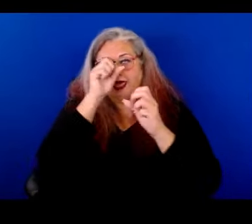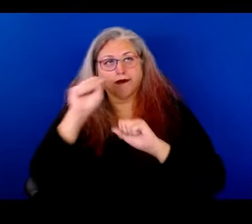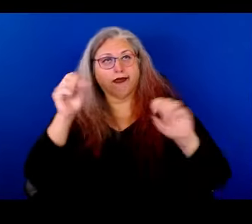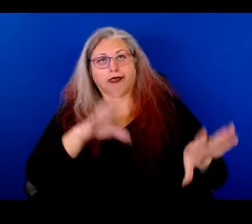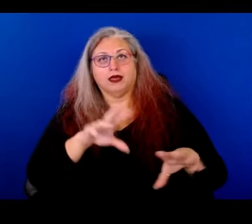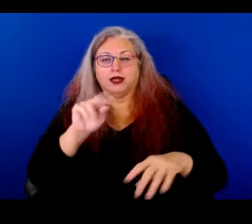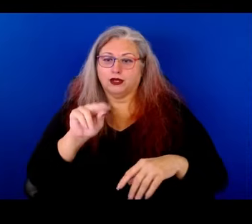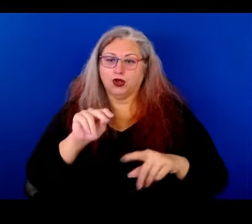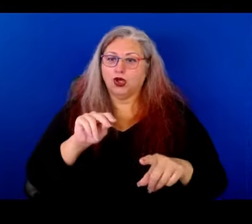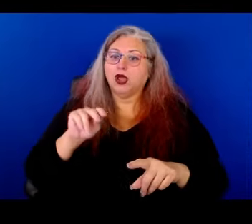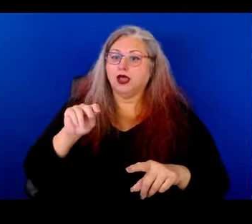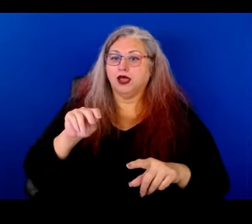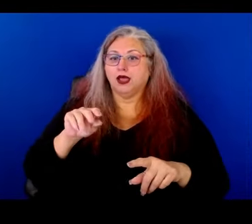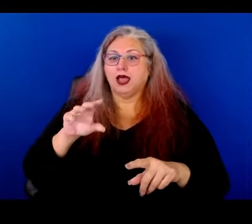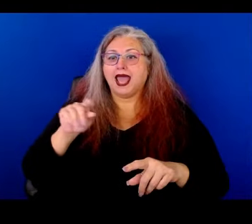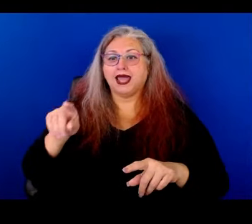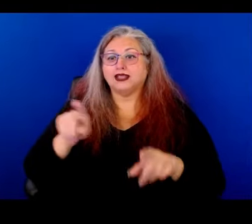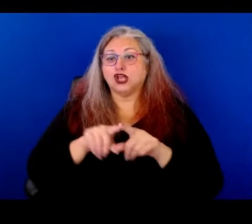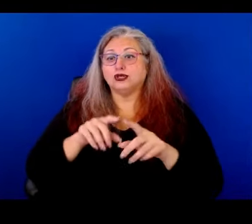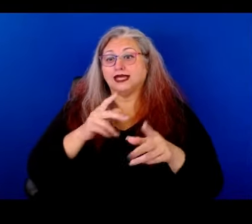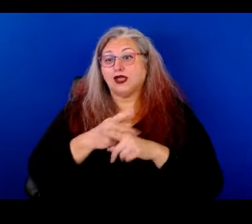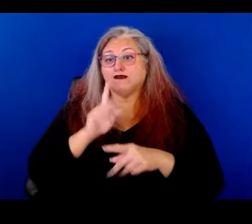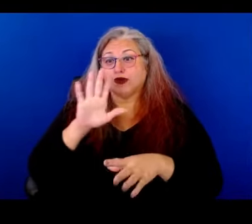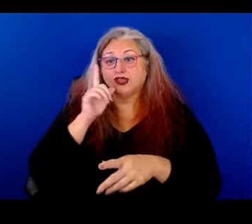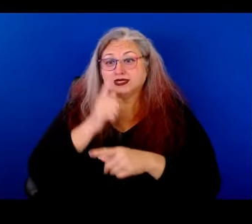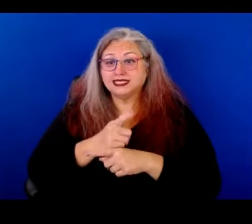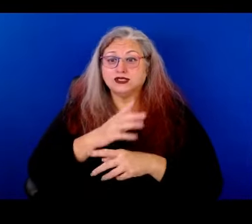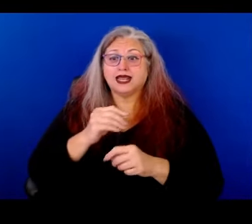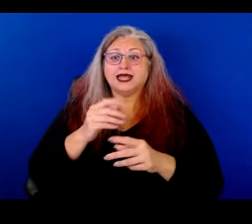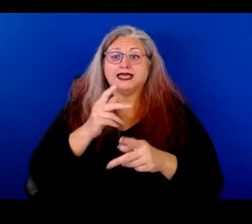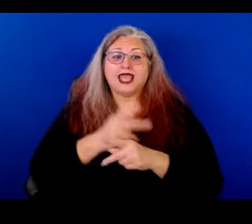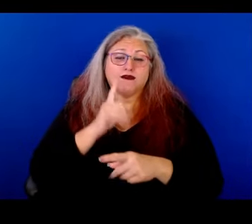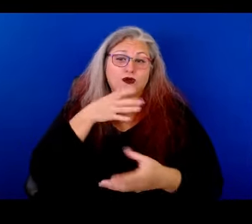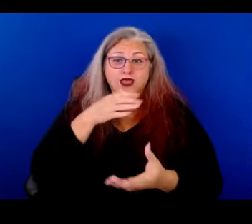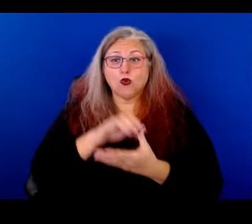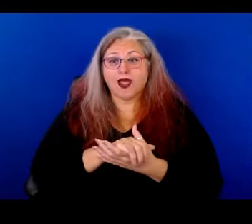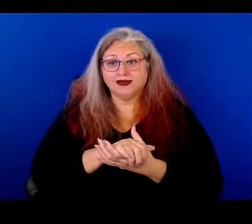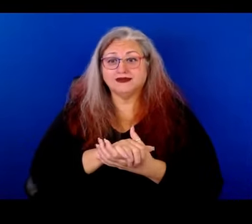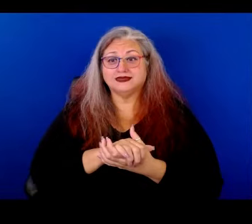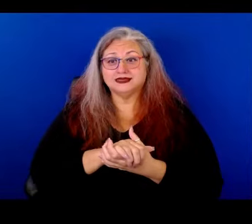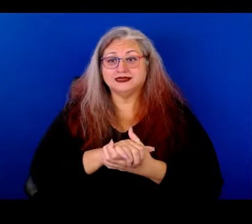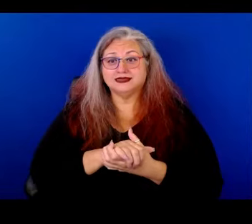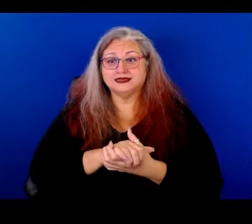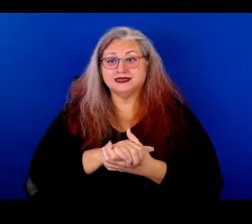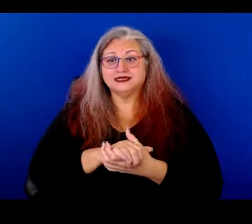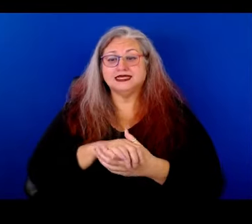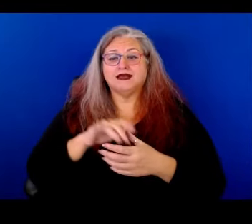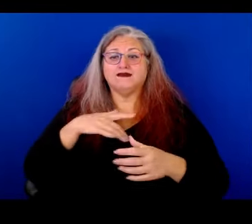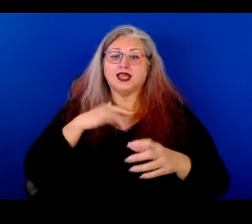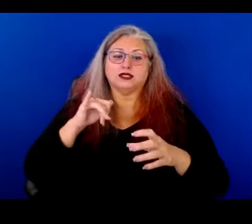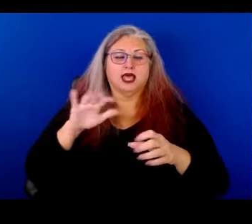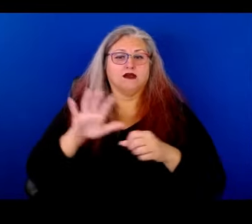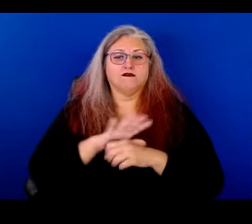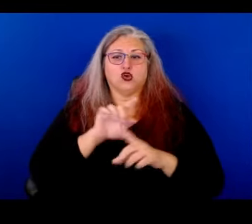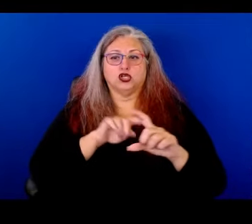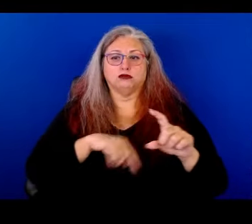ever. I think that they're so interesting also in caring for their sisters and caring for their wives. Yes. It was like full